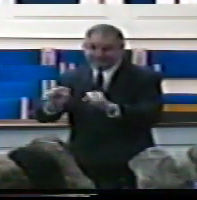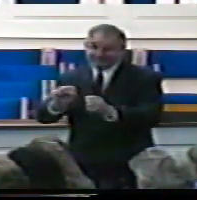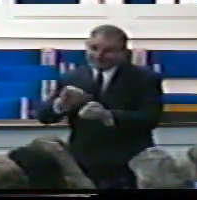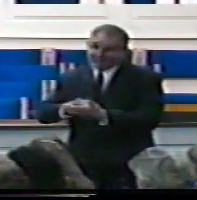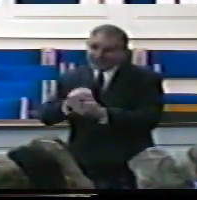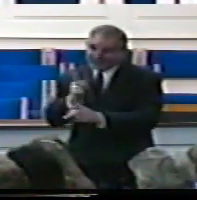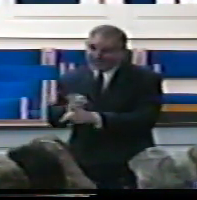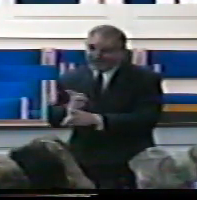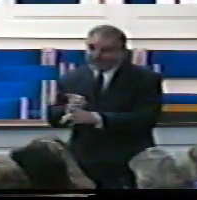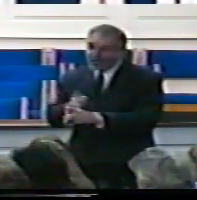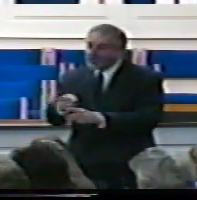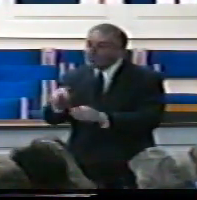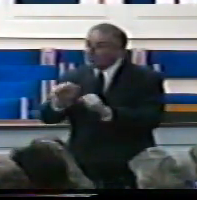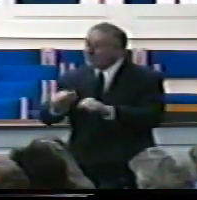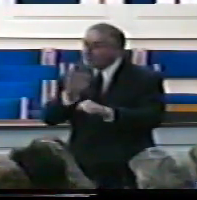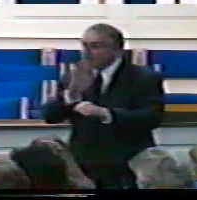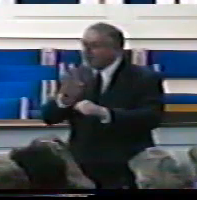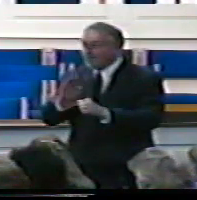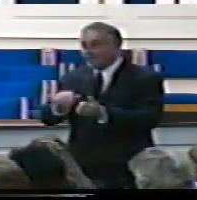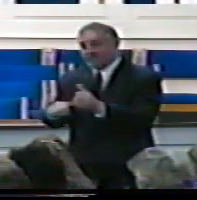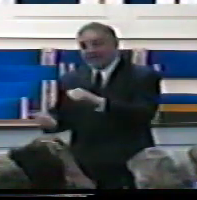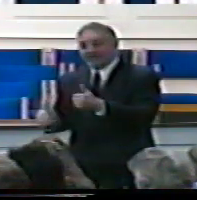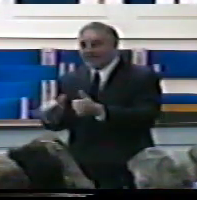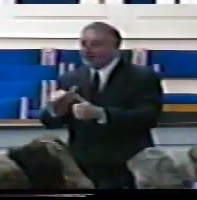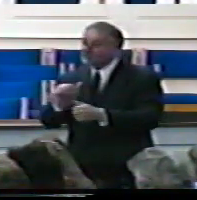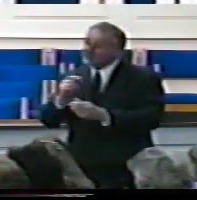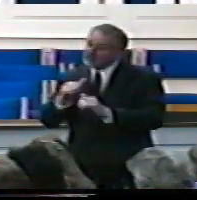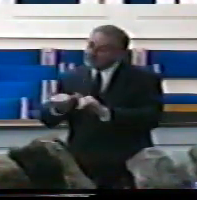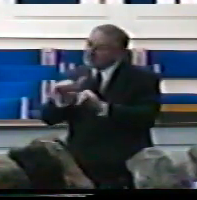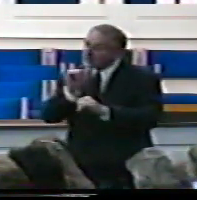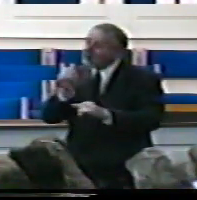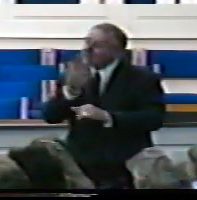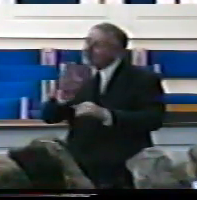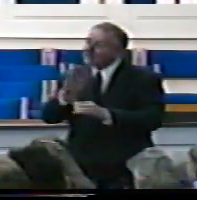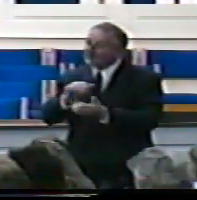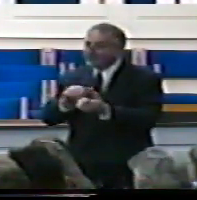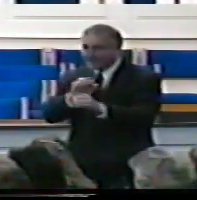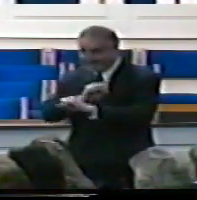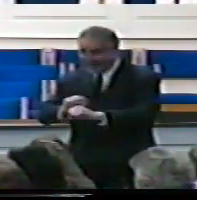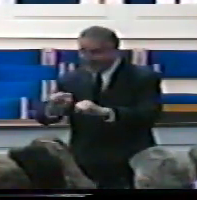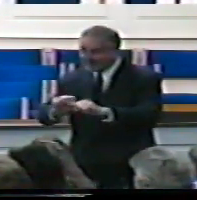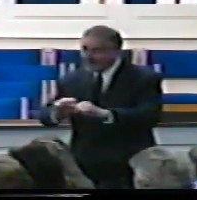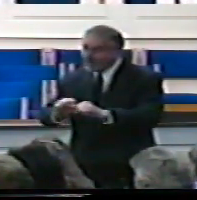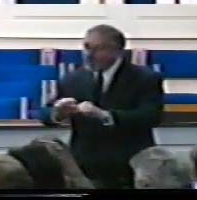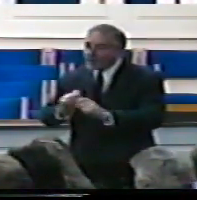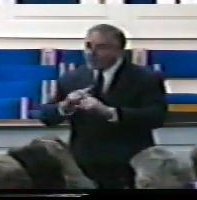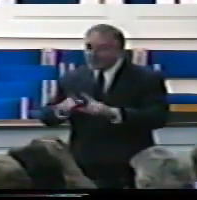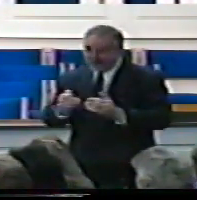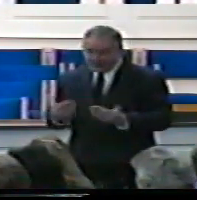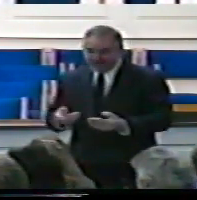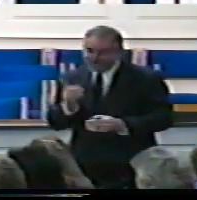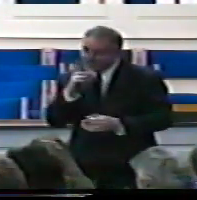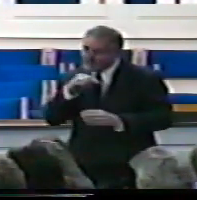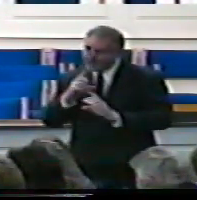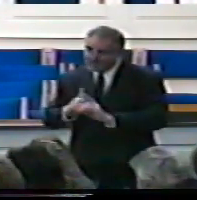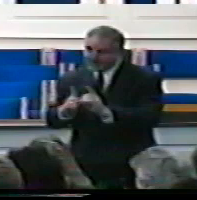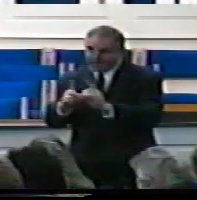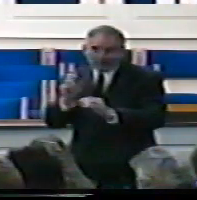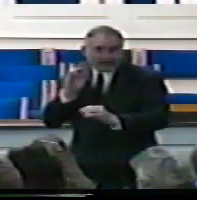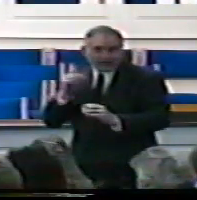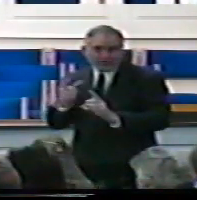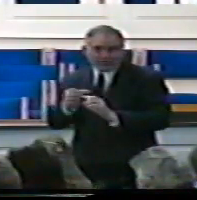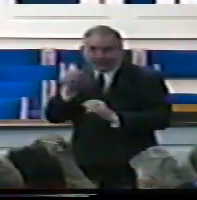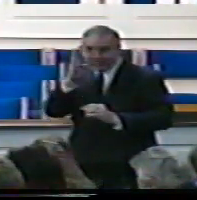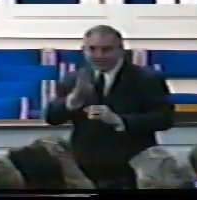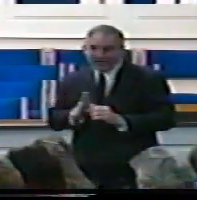Right? You can be baptized and not be saved. But I want to tell you something. Here's Judas Iscariot. He heard the word of God,